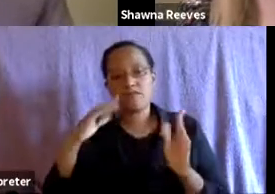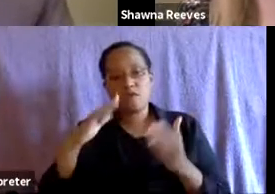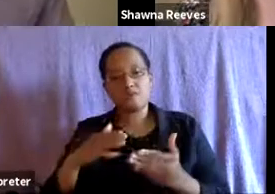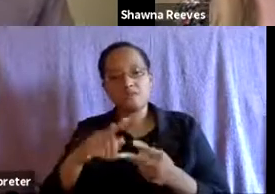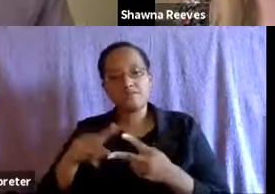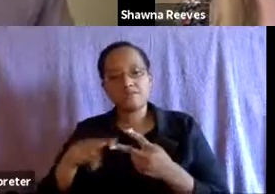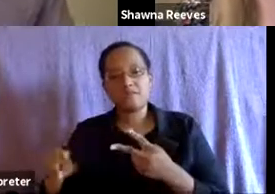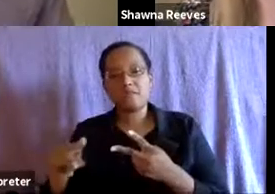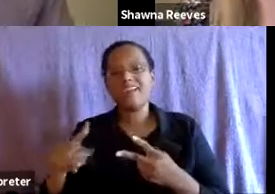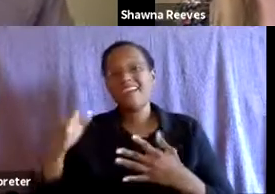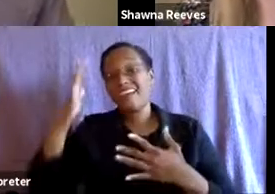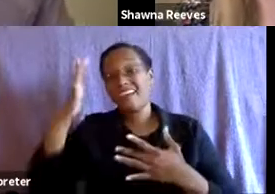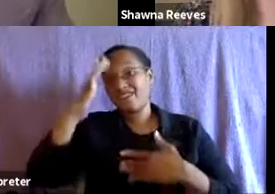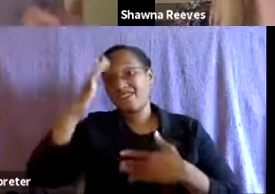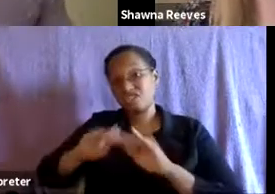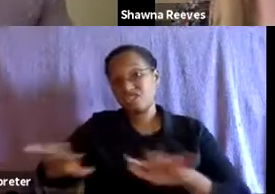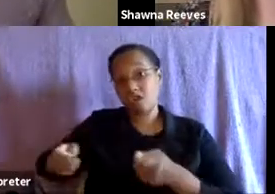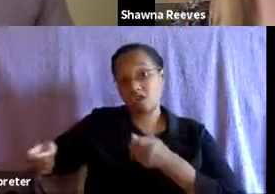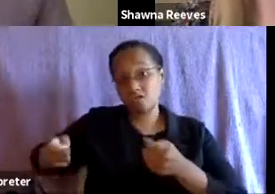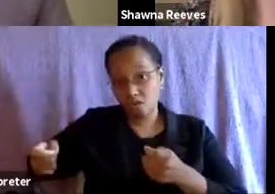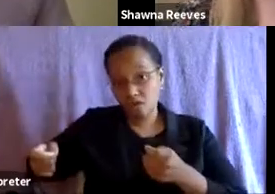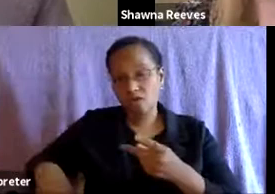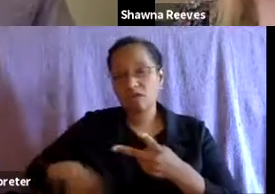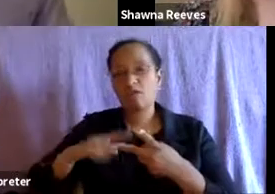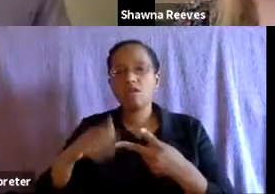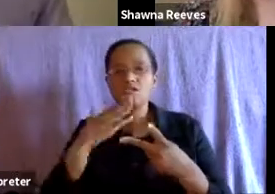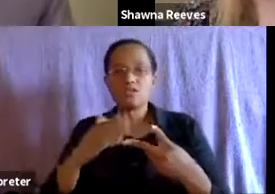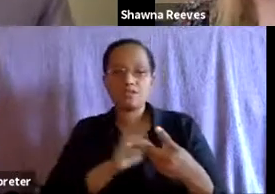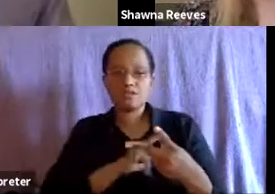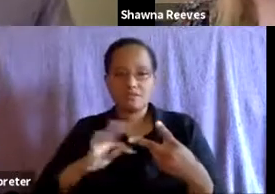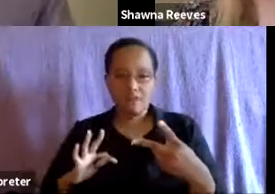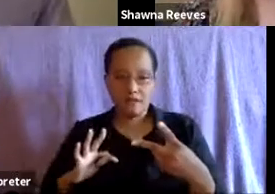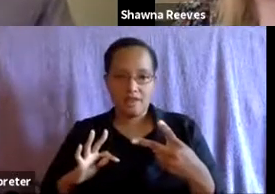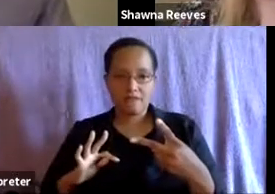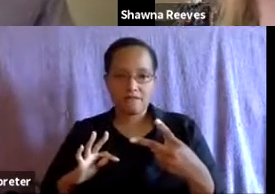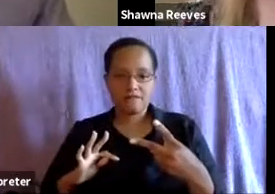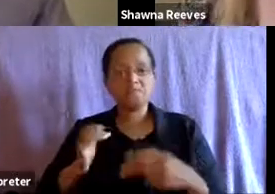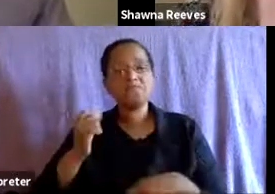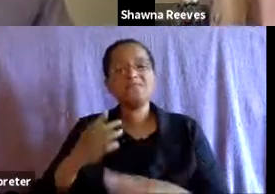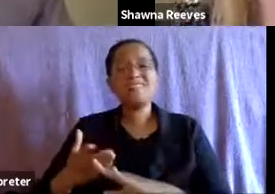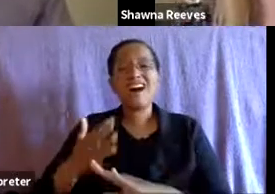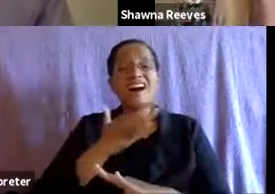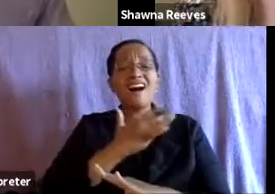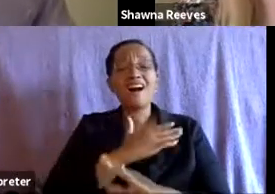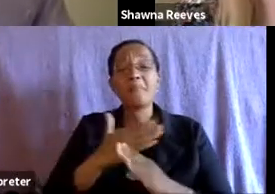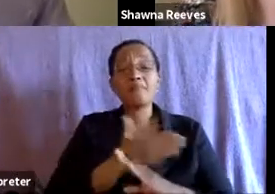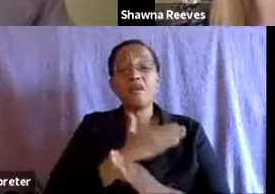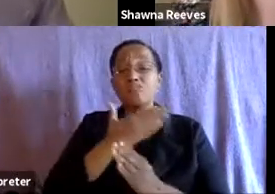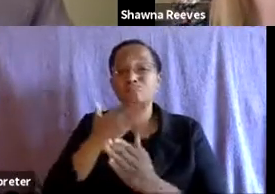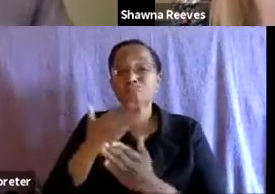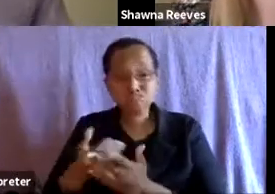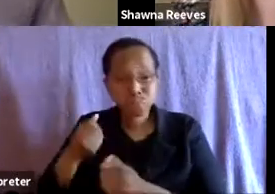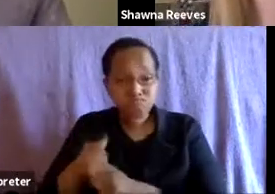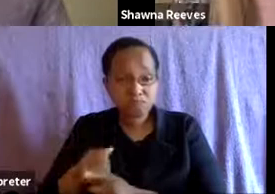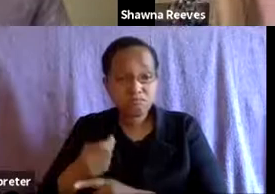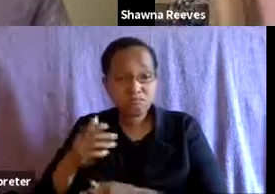prevent it. And in the context of long-term care, especially skilled nursing facilities, prevention revolved around two key things: